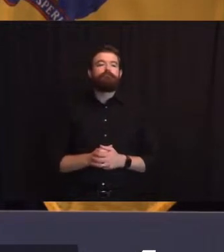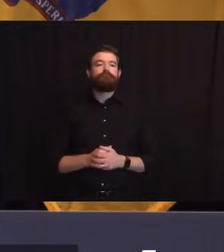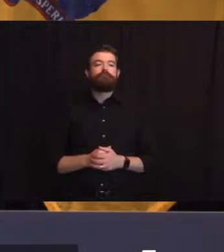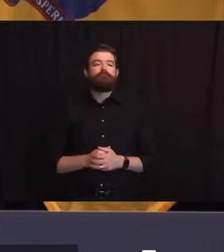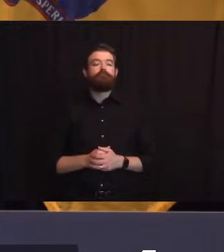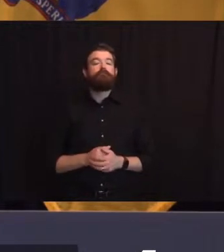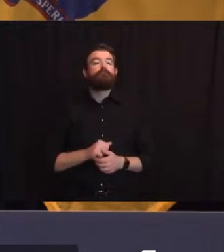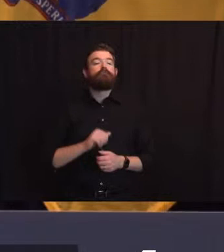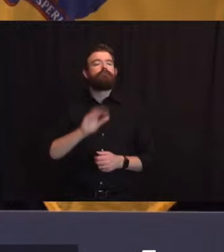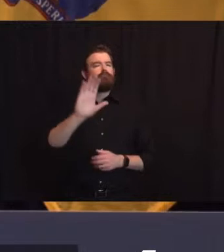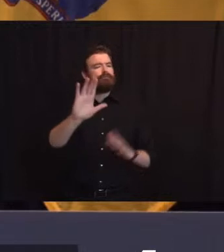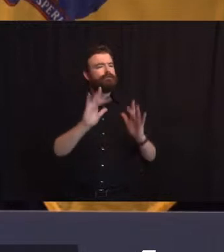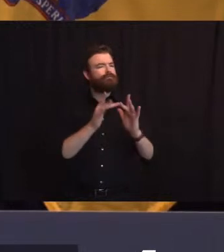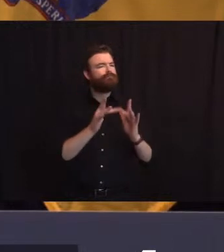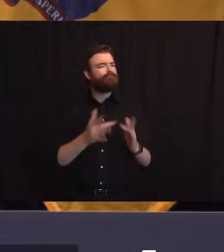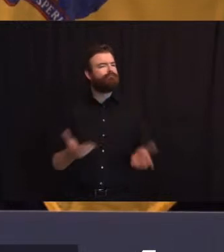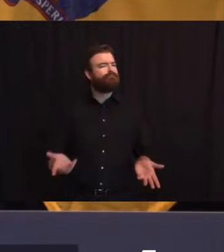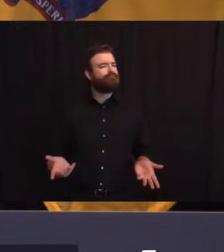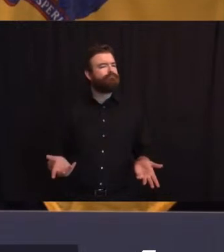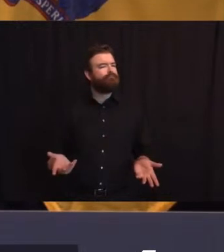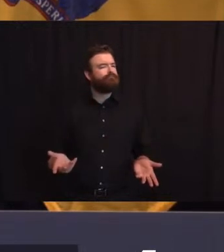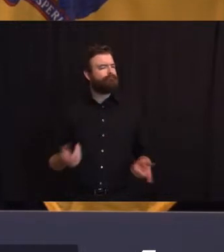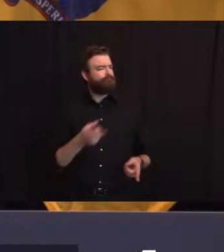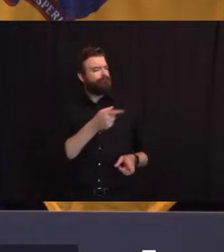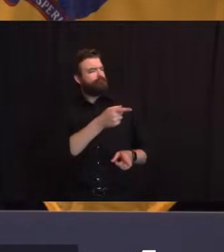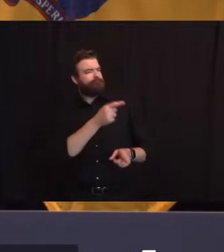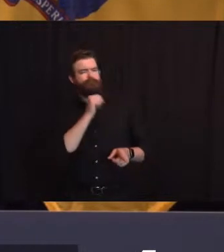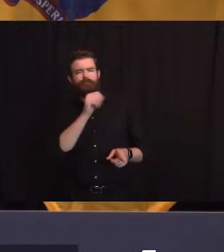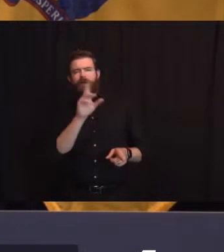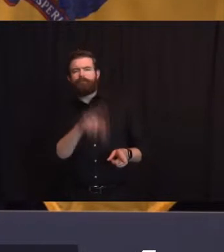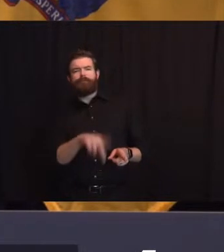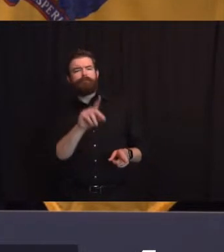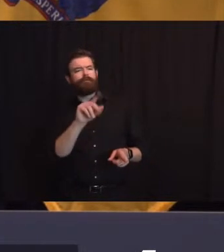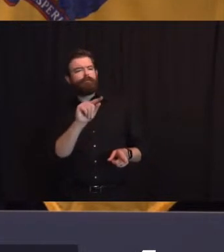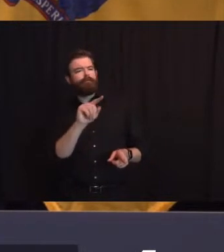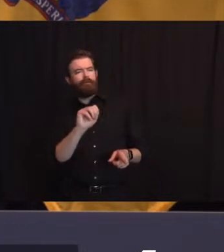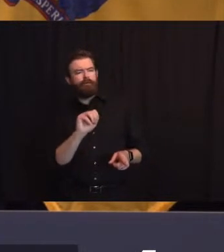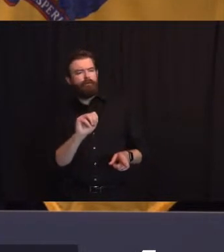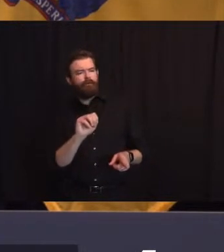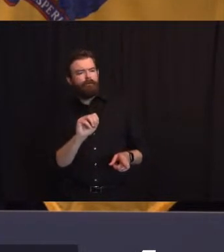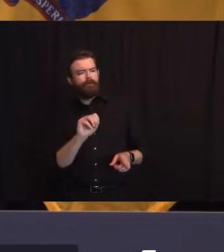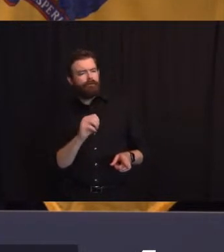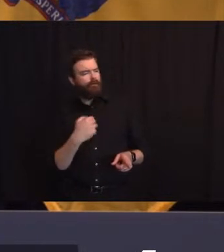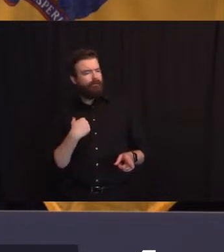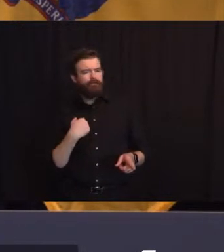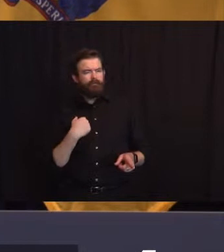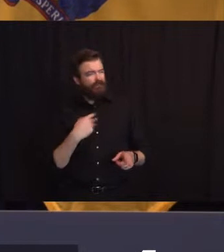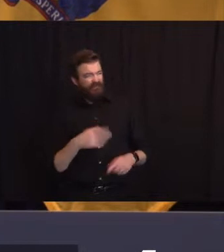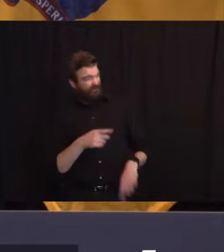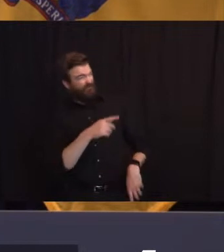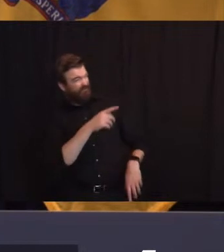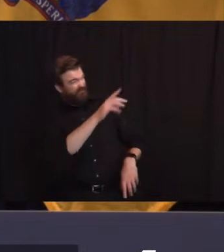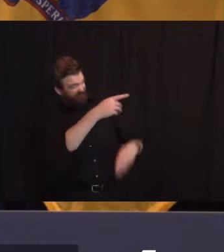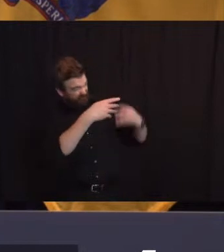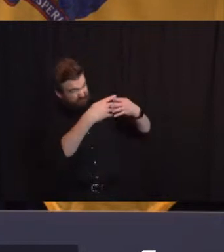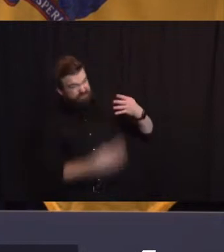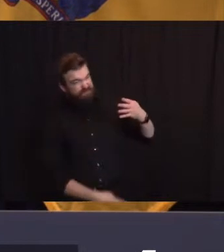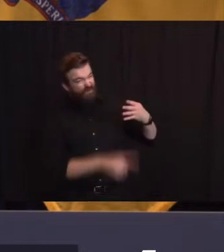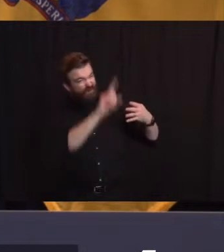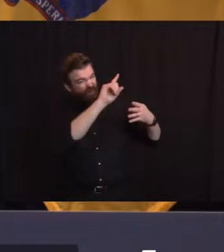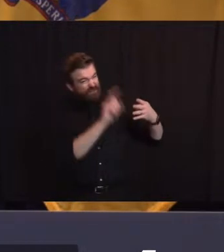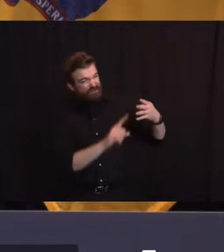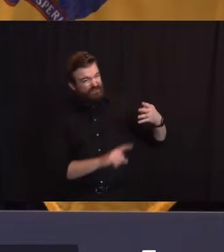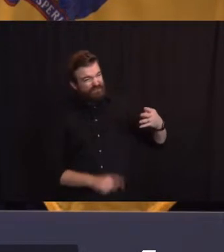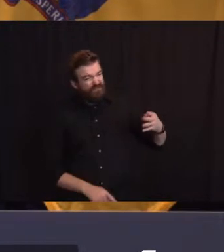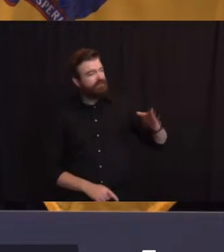how well we are meeting our vaccine goals? Do you have a PowerPoint presentation that goes along with these questions? Or? They did not give me one. Okay, While slow, give me one more and that's